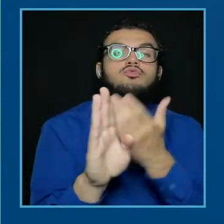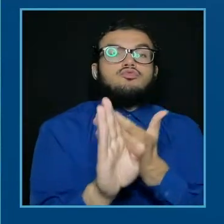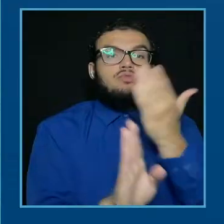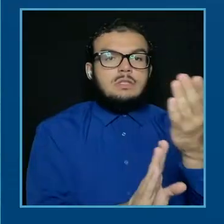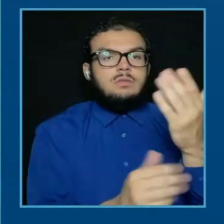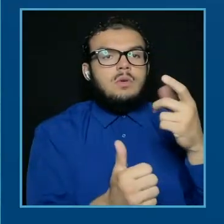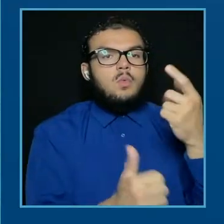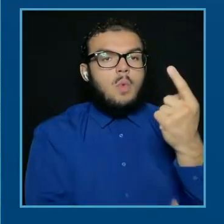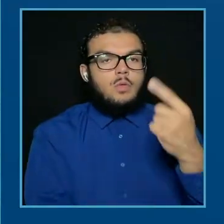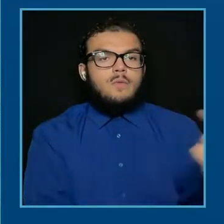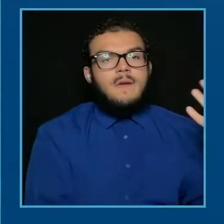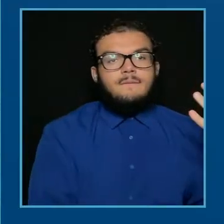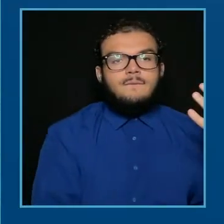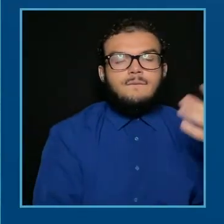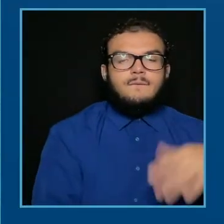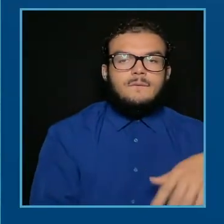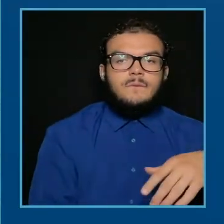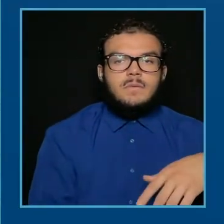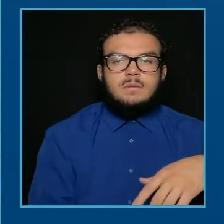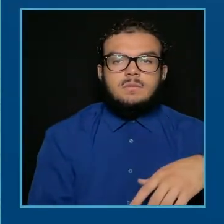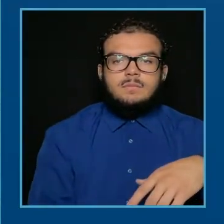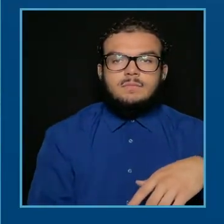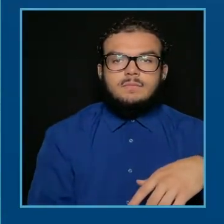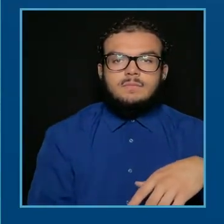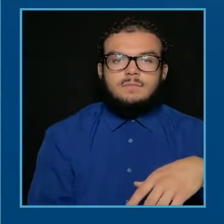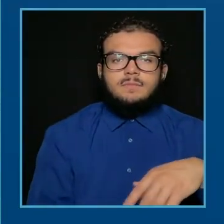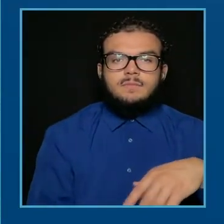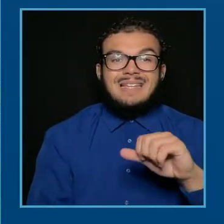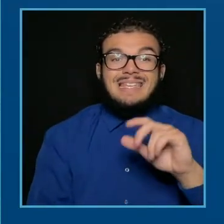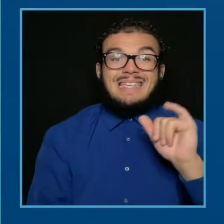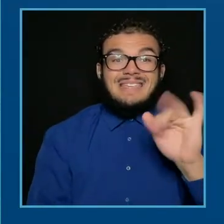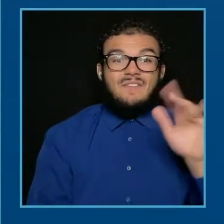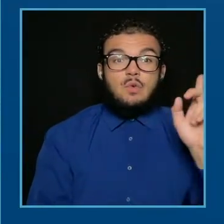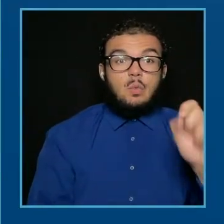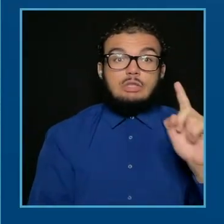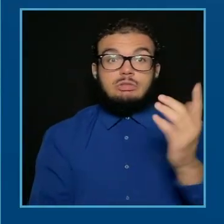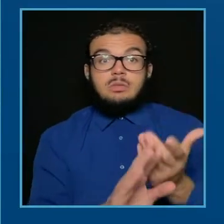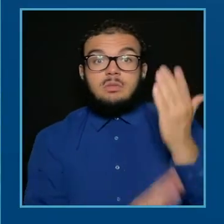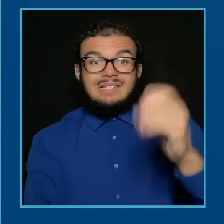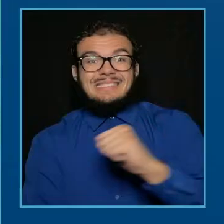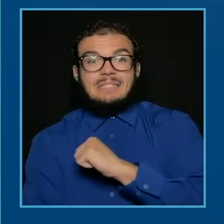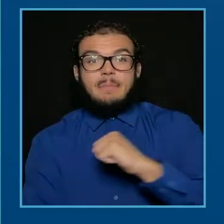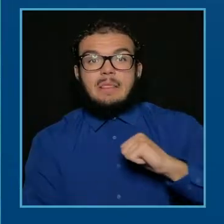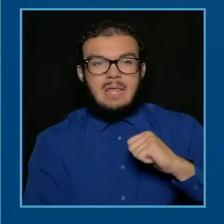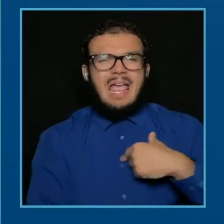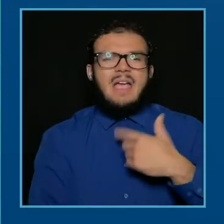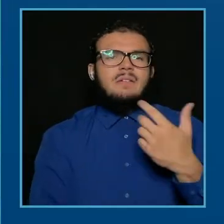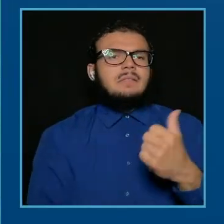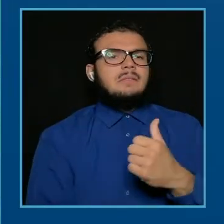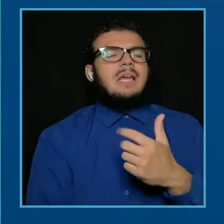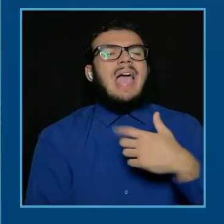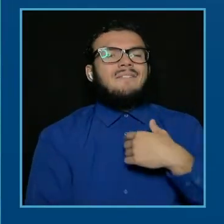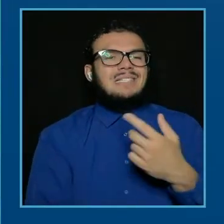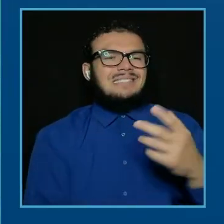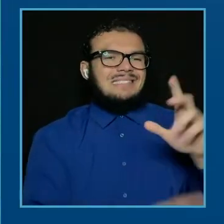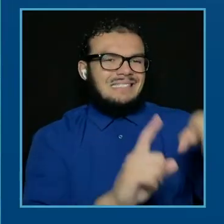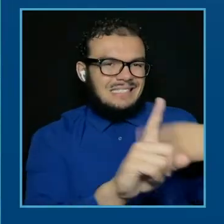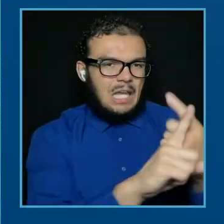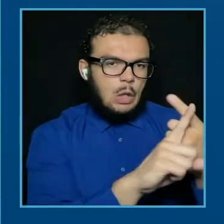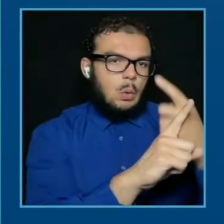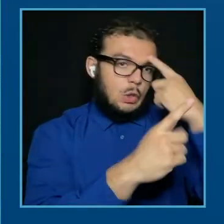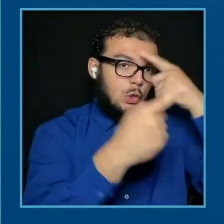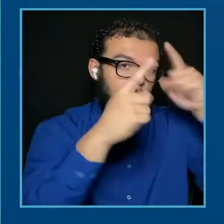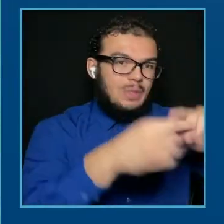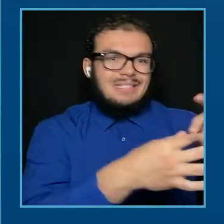5. Now, if that question is put to the assembly, it is a single unitary question. A vote yes is I want all